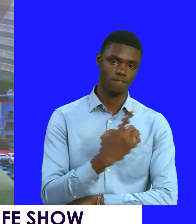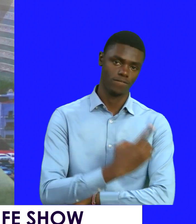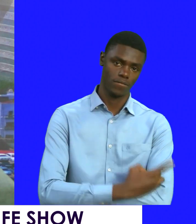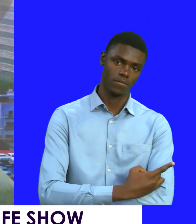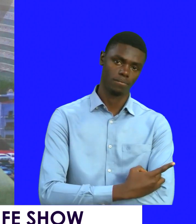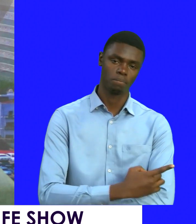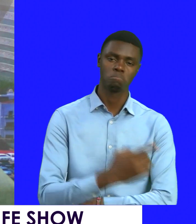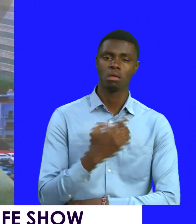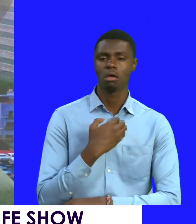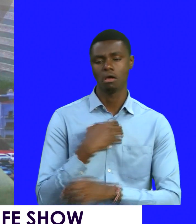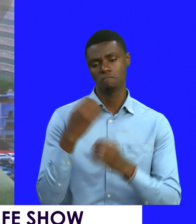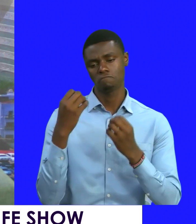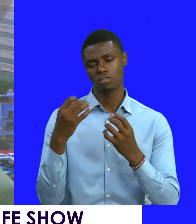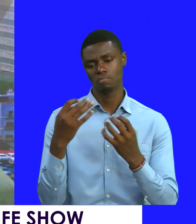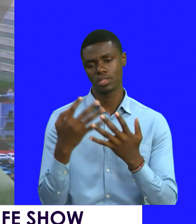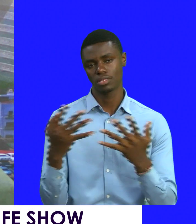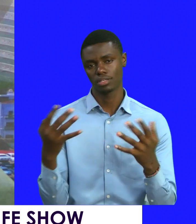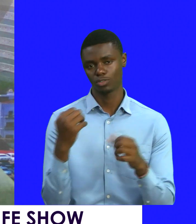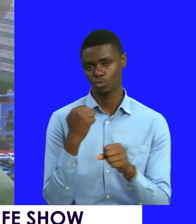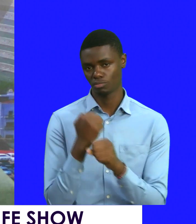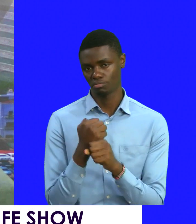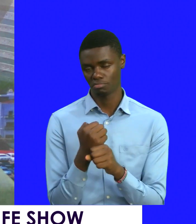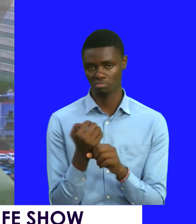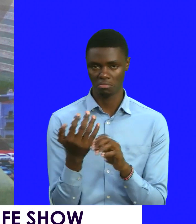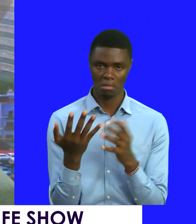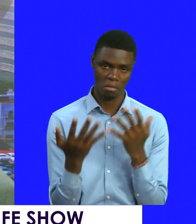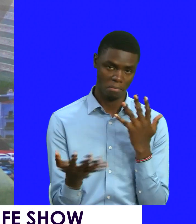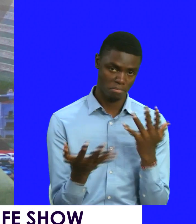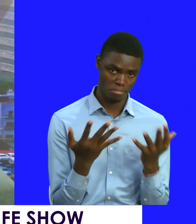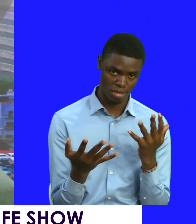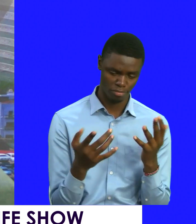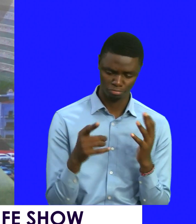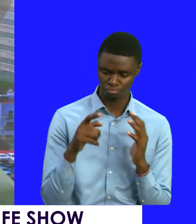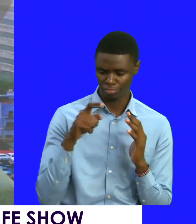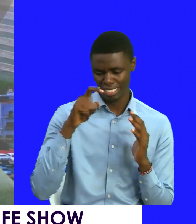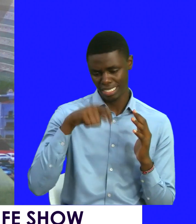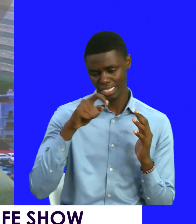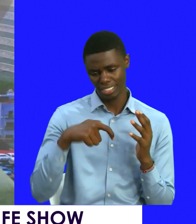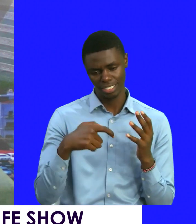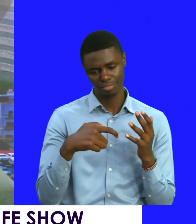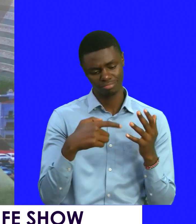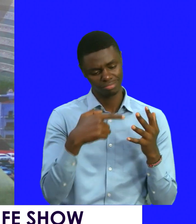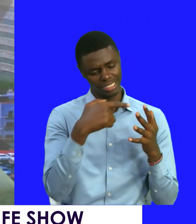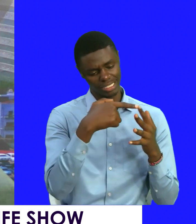You have so many things to do, probably a lot of needs to meet.